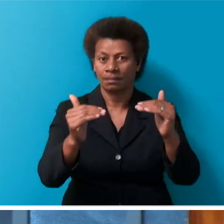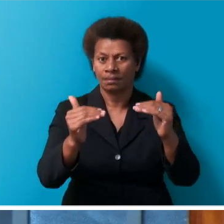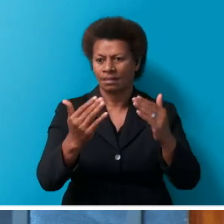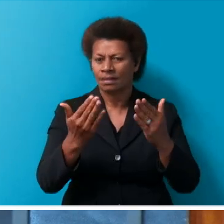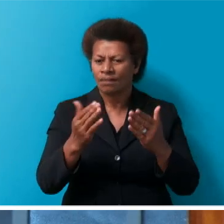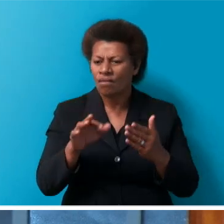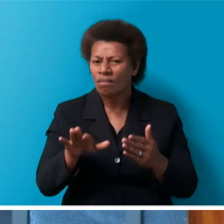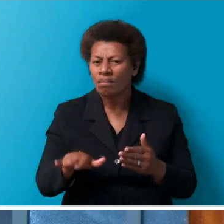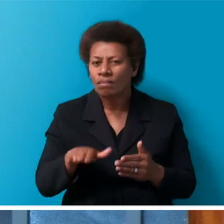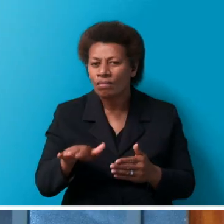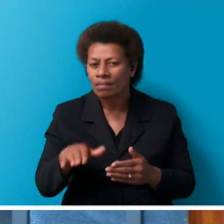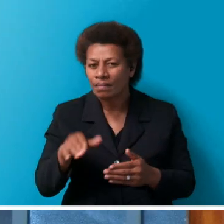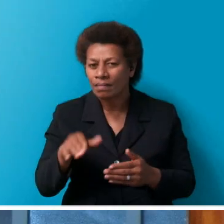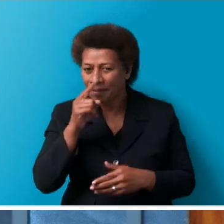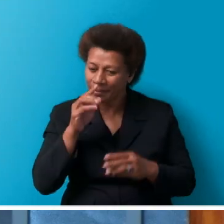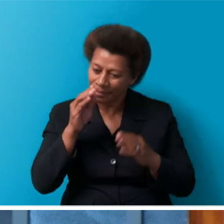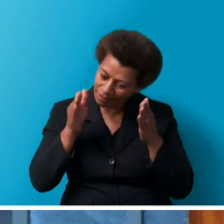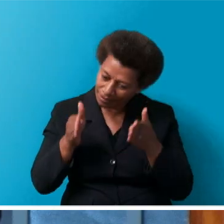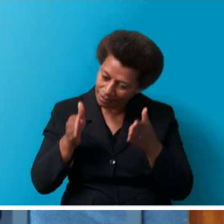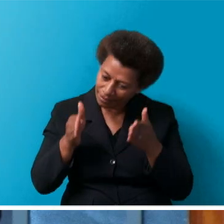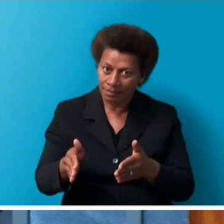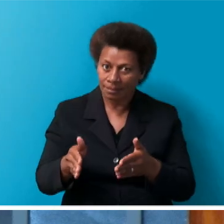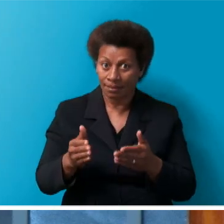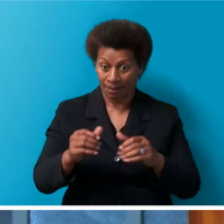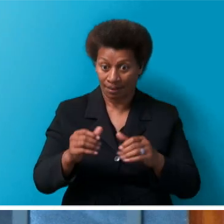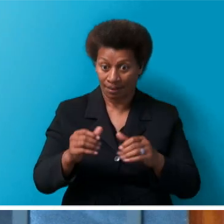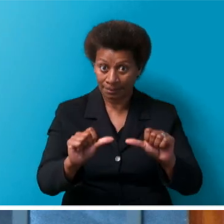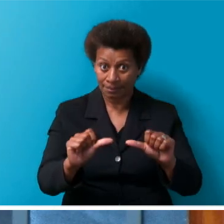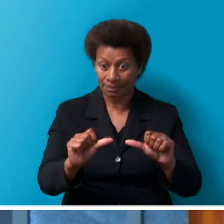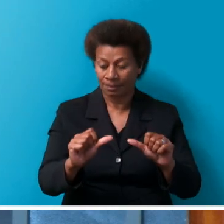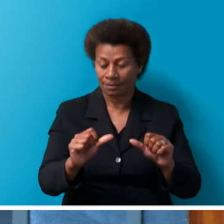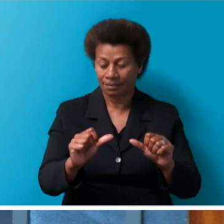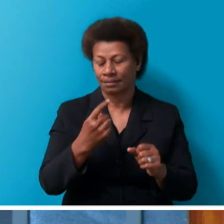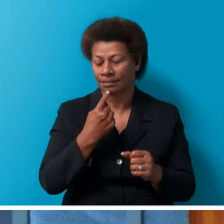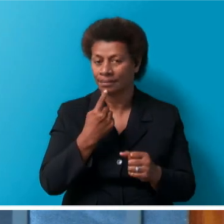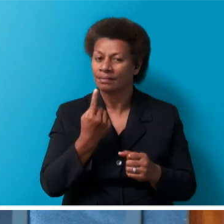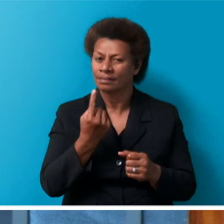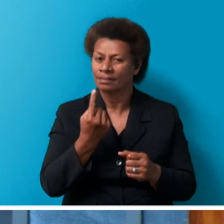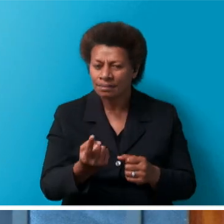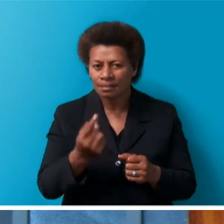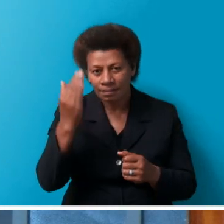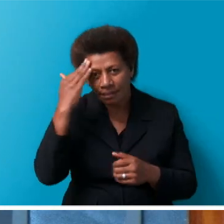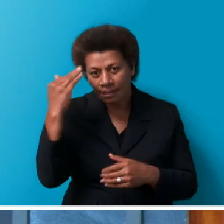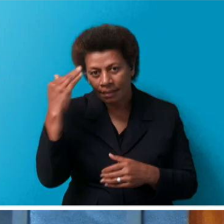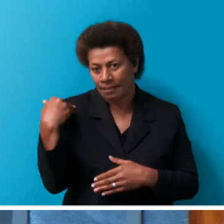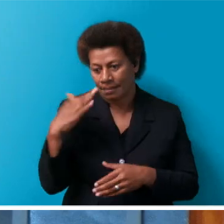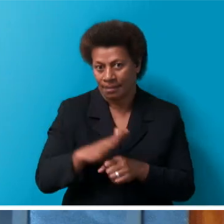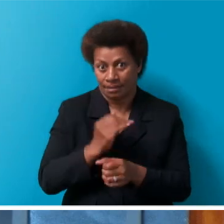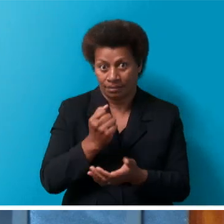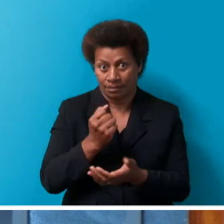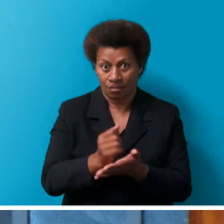vulnerable. His Excellency's address has reminded us all of our collective responsibility to ensure that